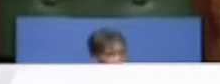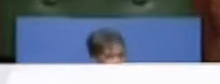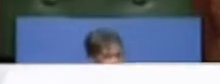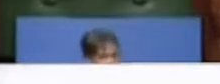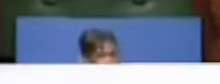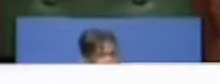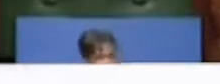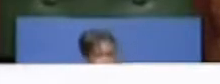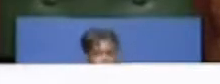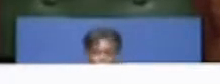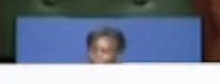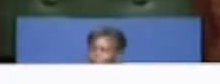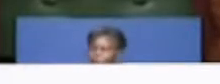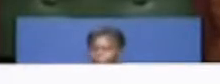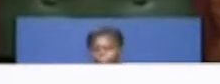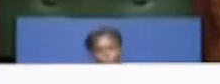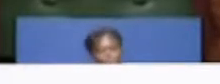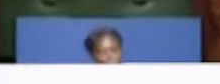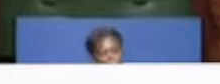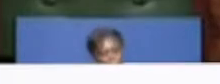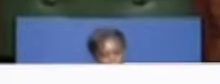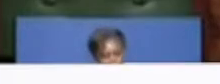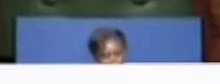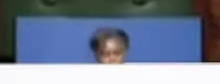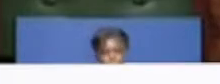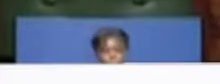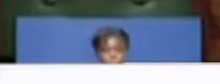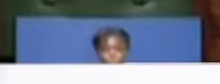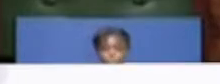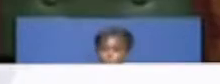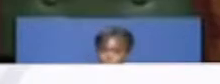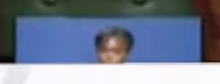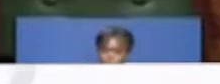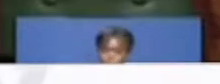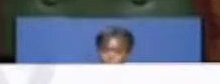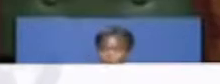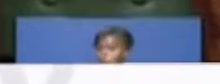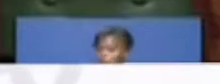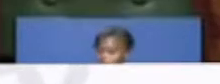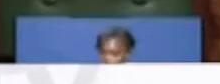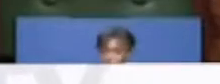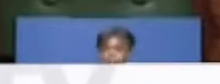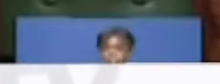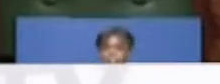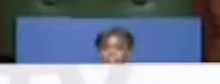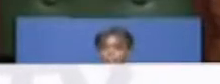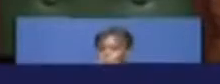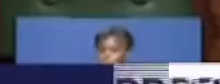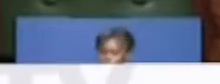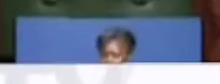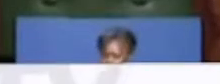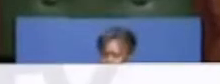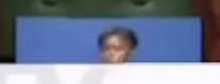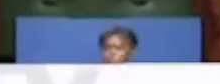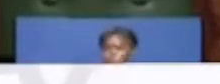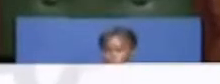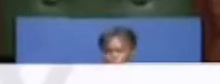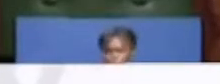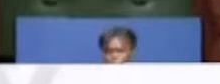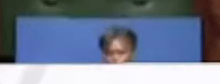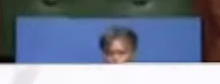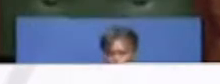Thank you. And as I have said before, our country has been in a constitutional moment since